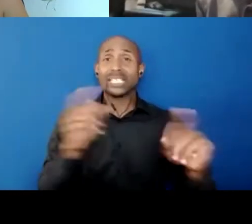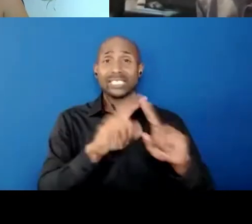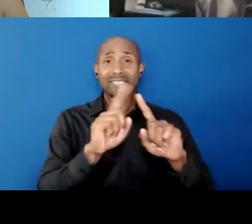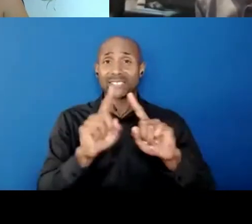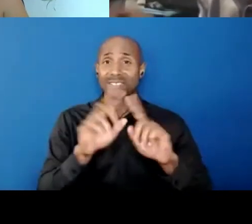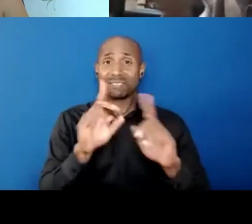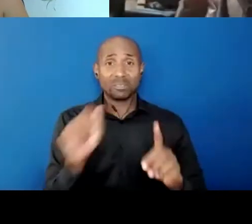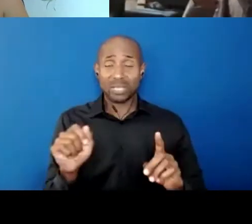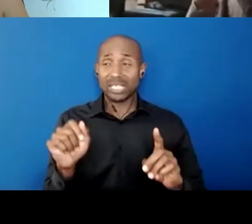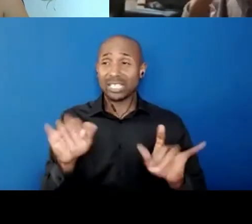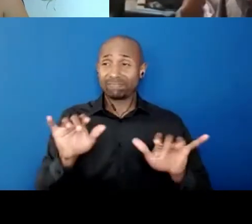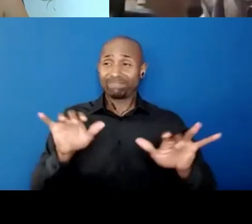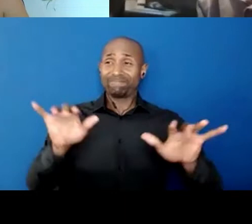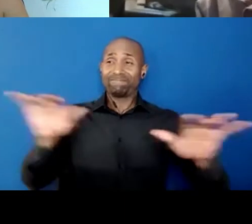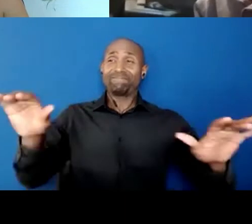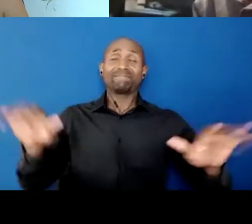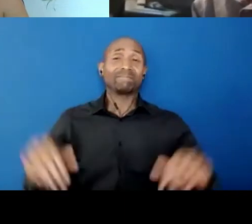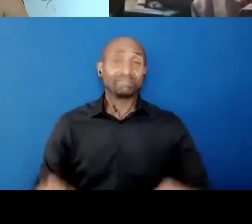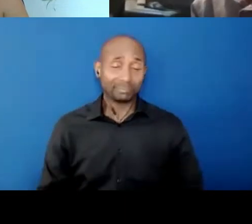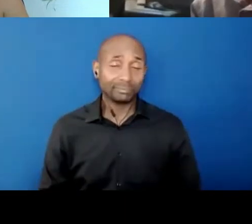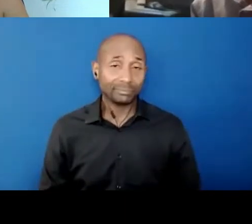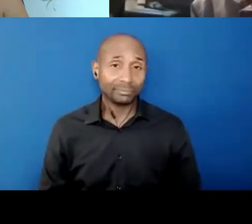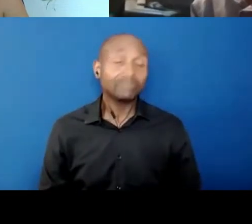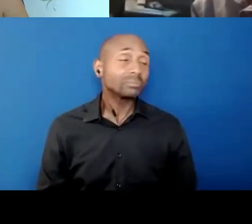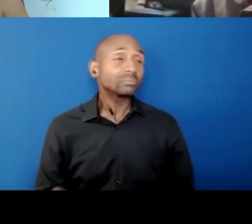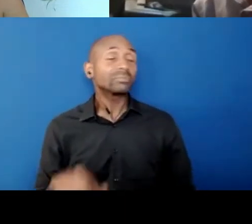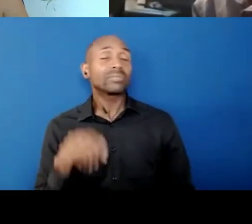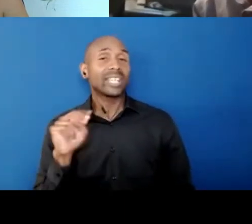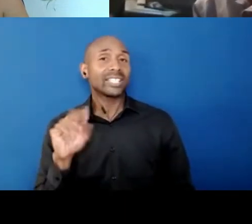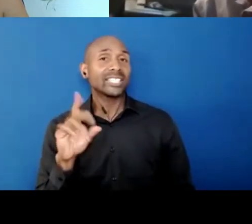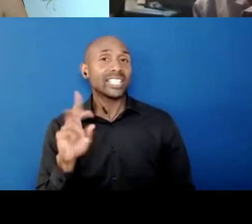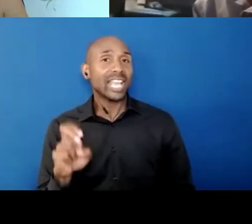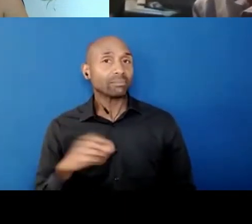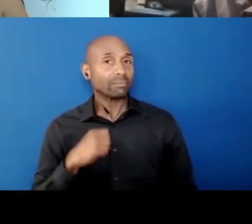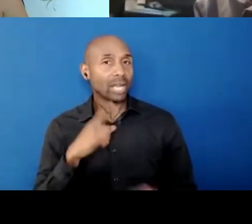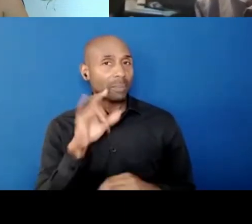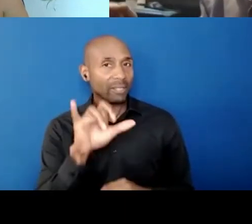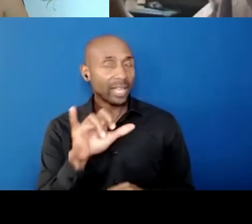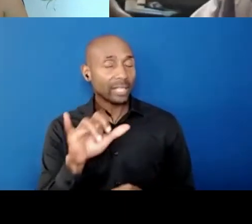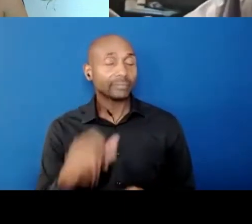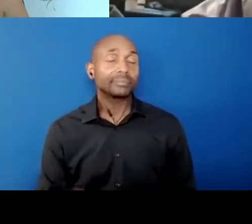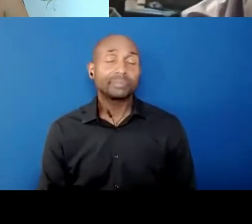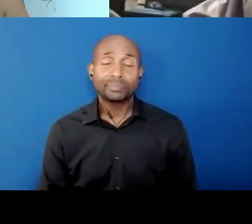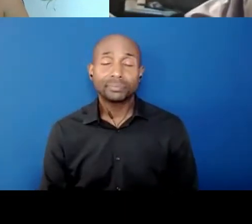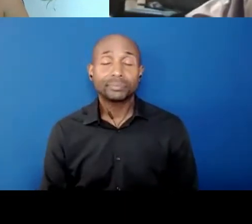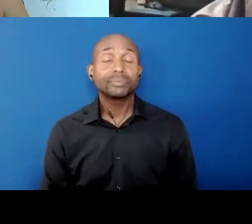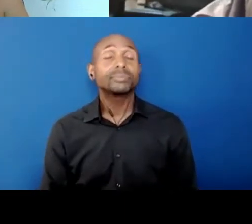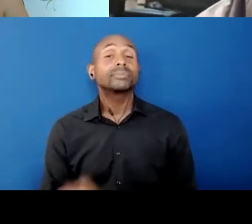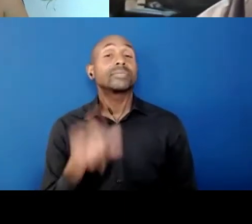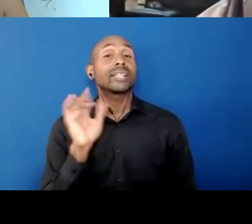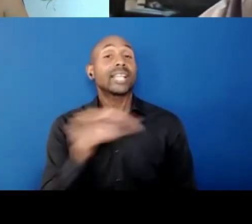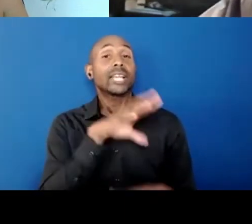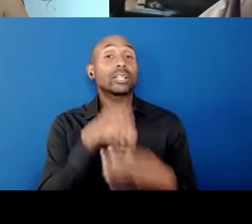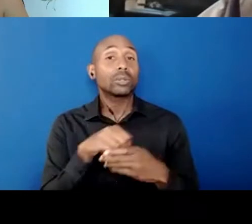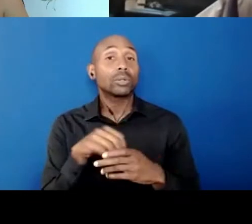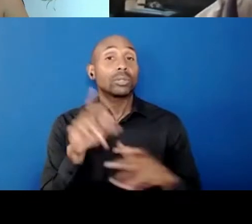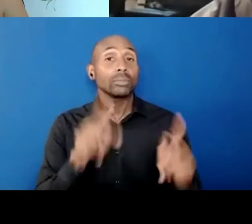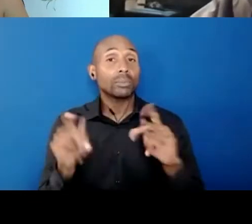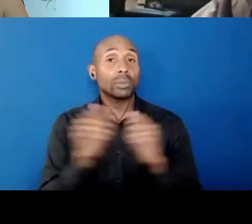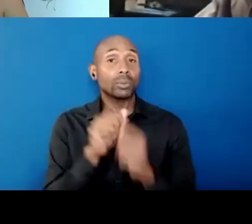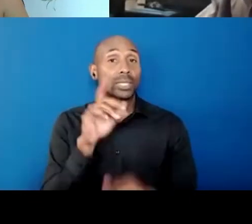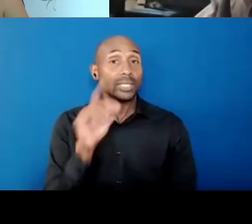disabilities, but also people who may be disabled, but also identify